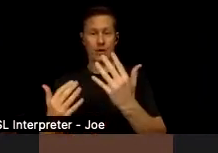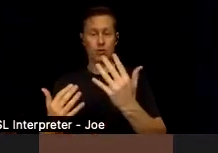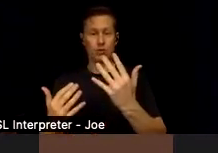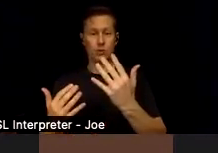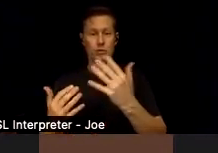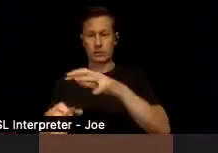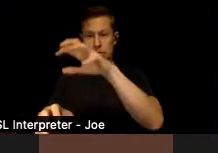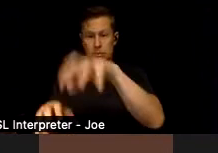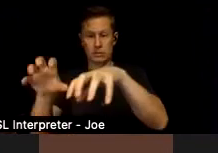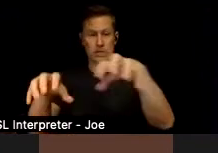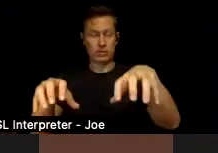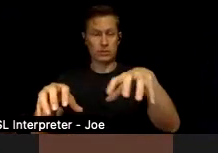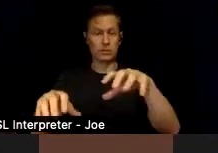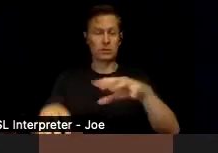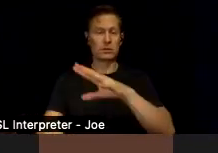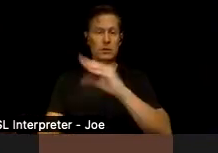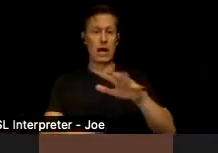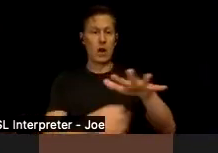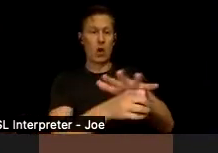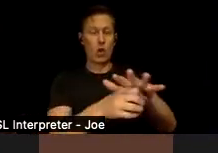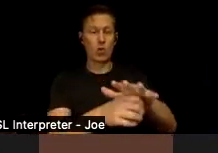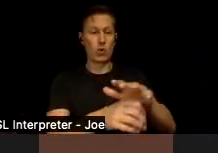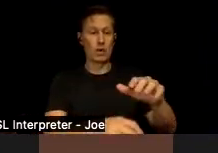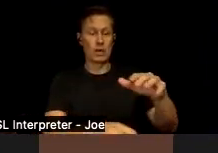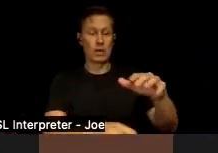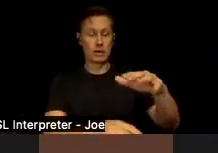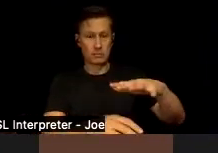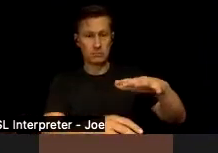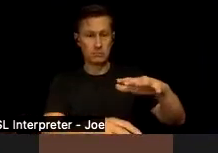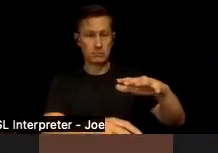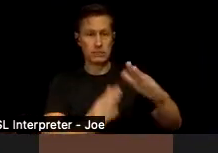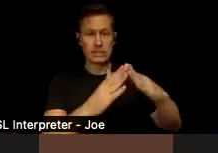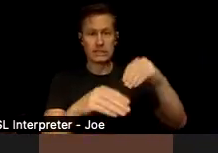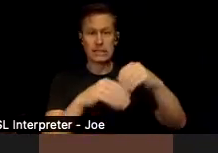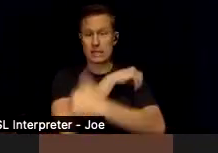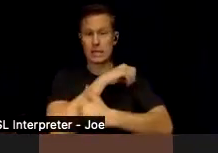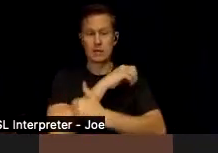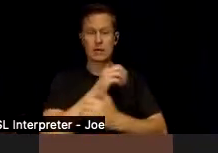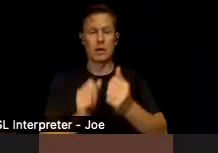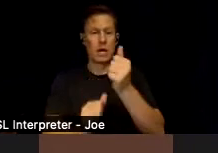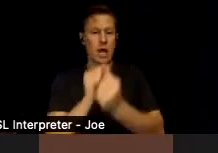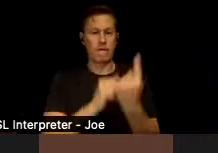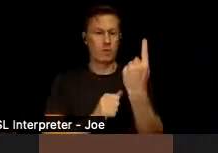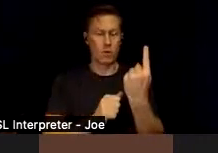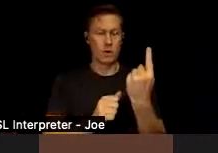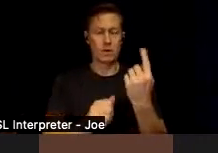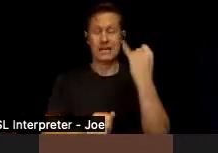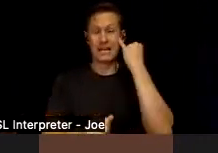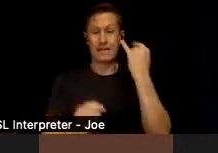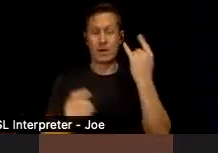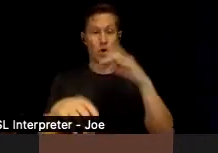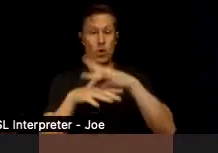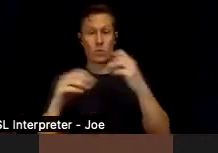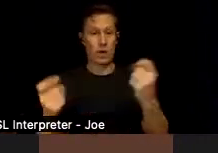local jurisdictions that are surround or make up the county. Everyone on an earthquake is going to have significant problems.